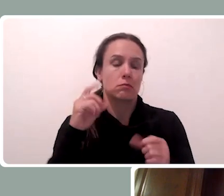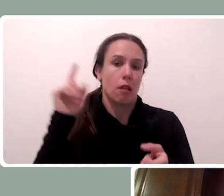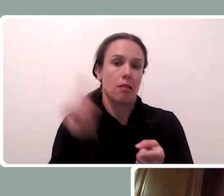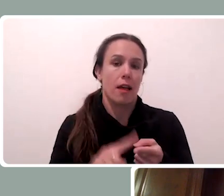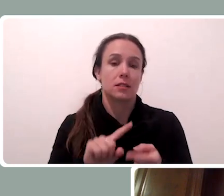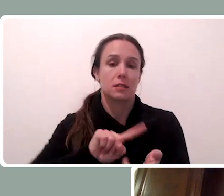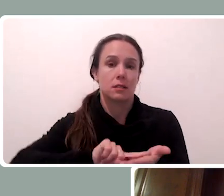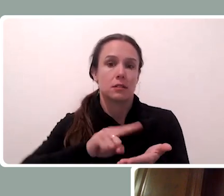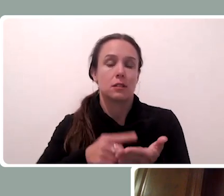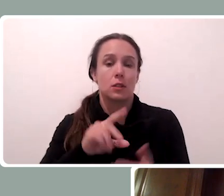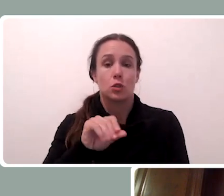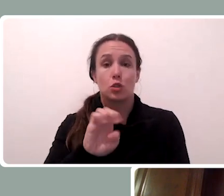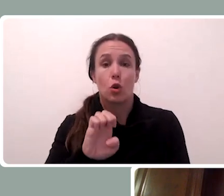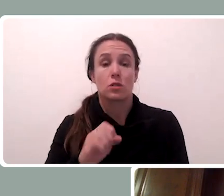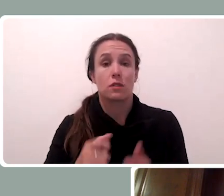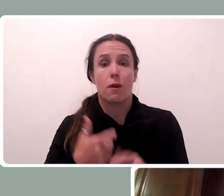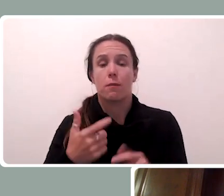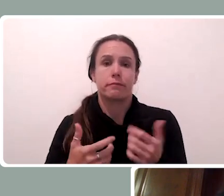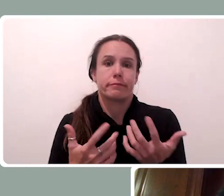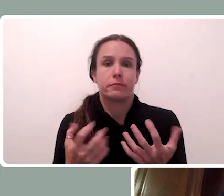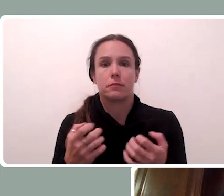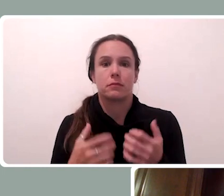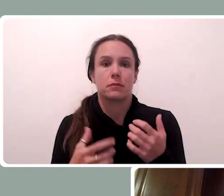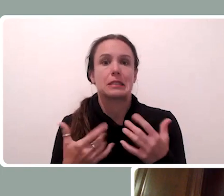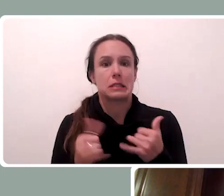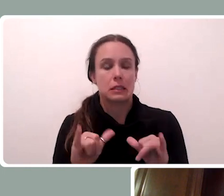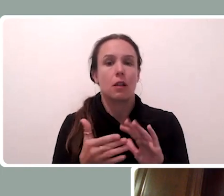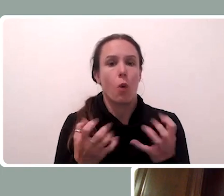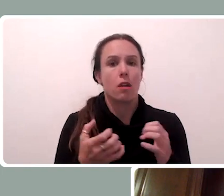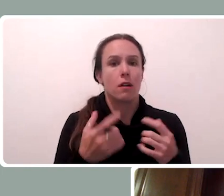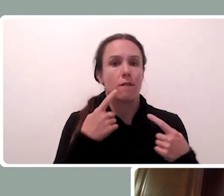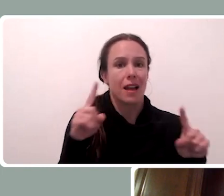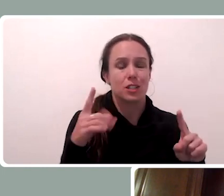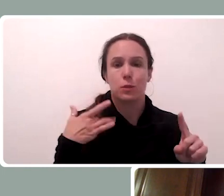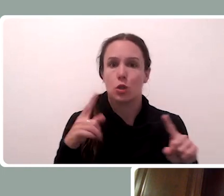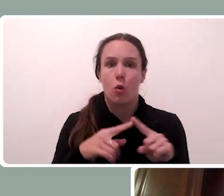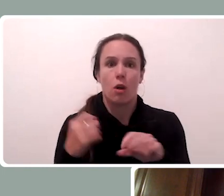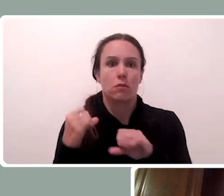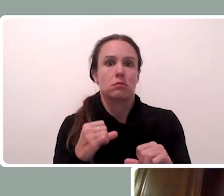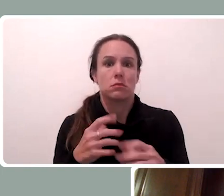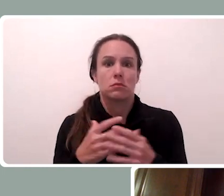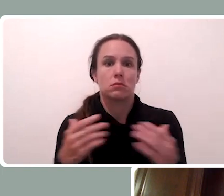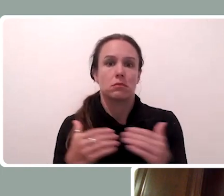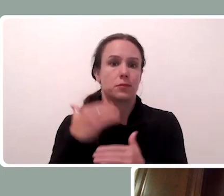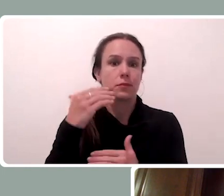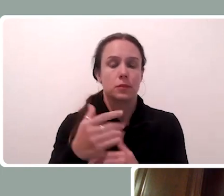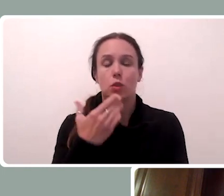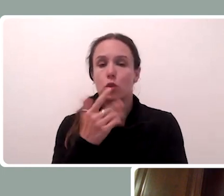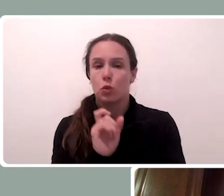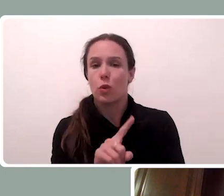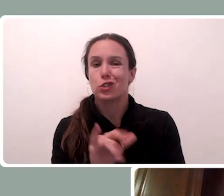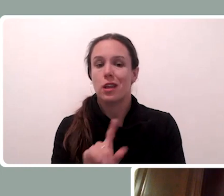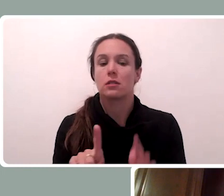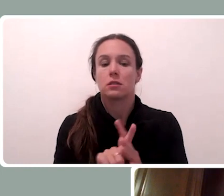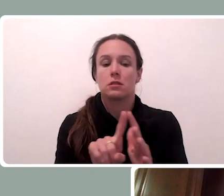highest tolerable dose to the lowest effective dose? Right. And I think that's a very good question. This has come up multiple